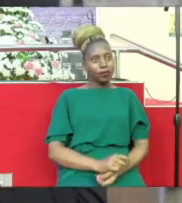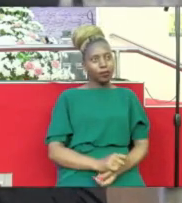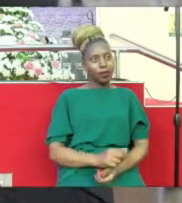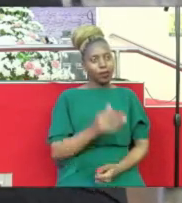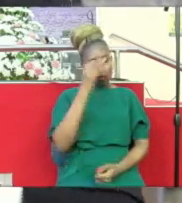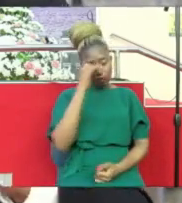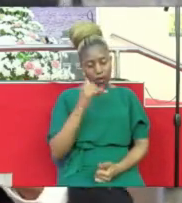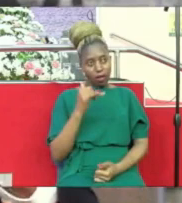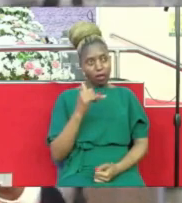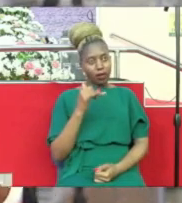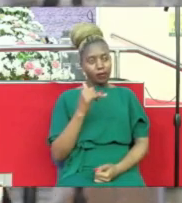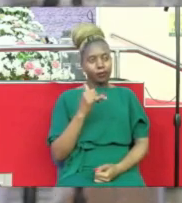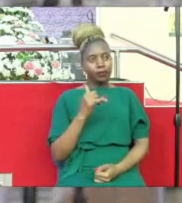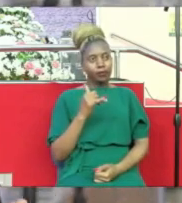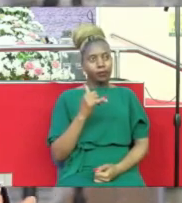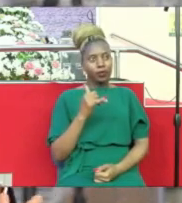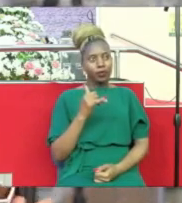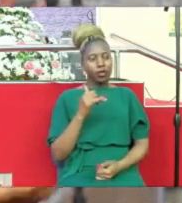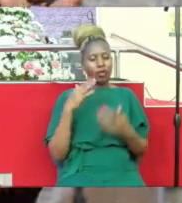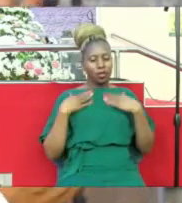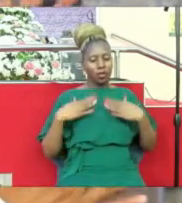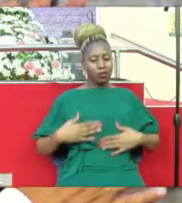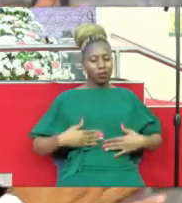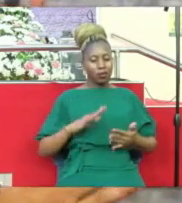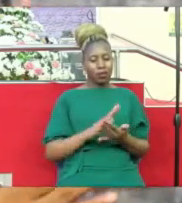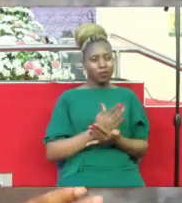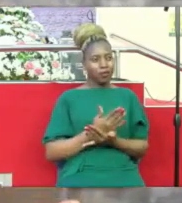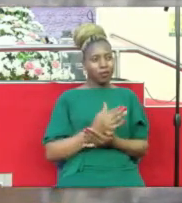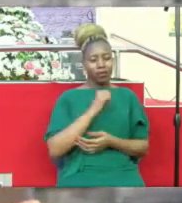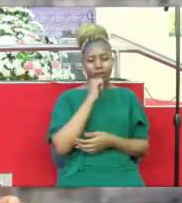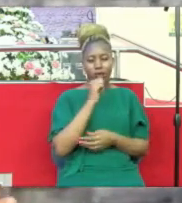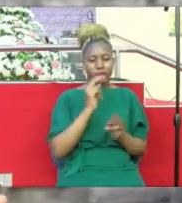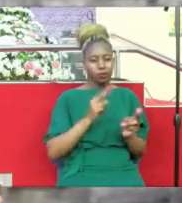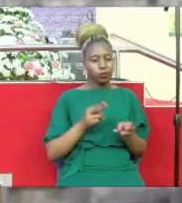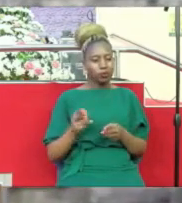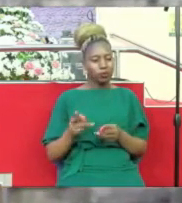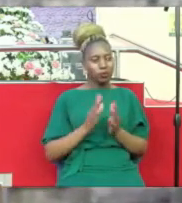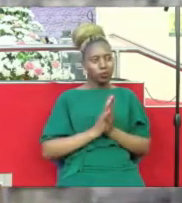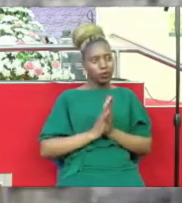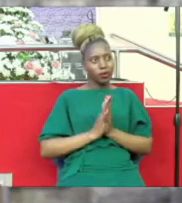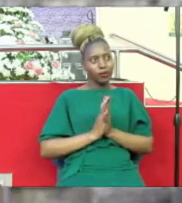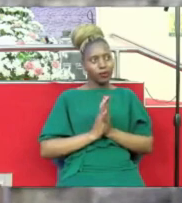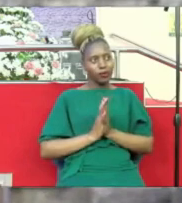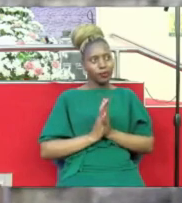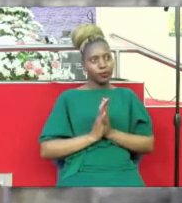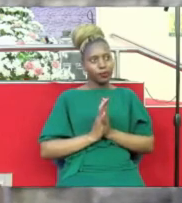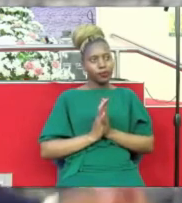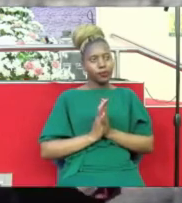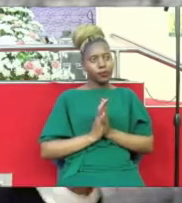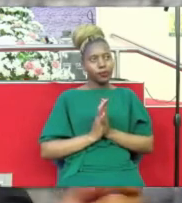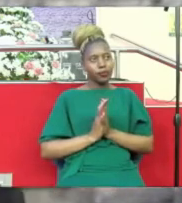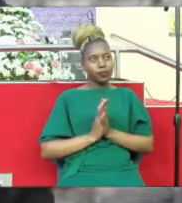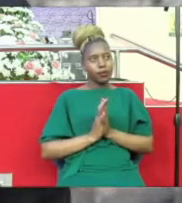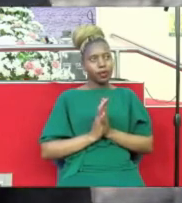anus, kwa sababu viungo vyake vingine, does might not line up. Hayako vile yanastahili kuwa. They said